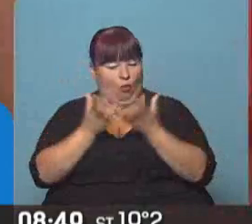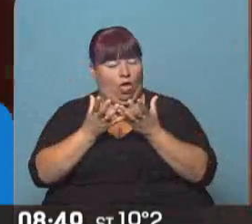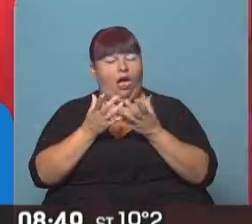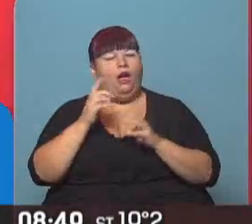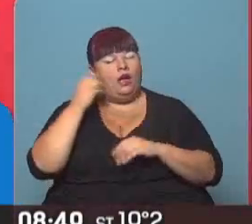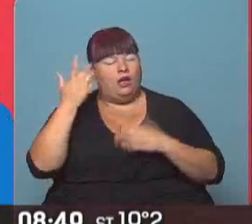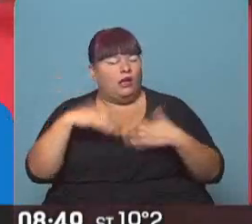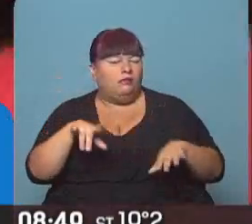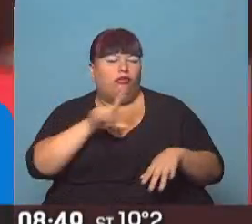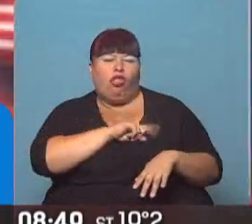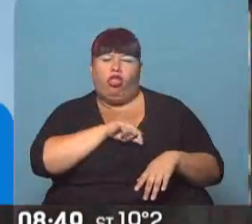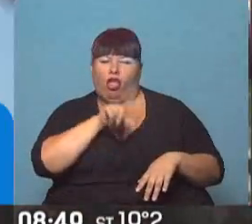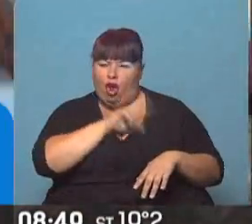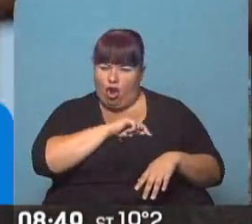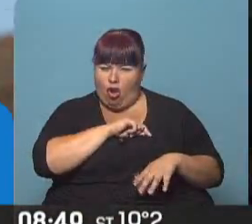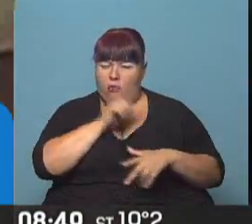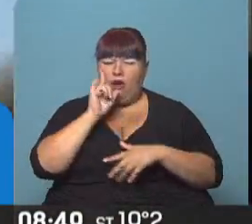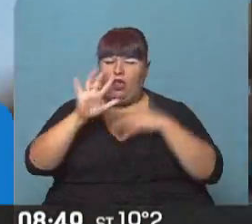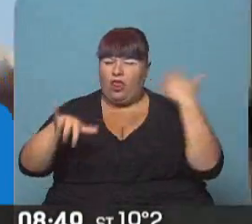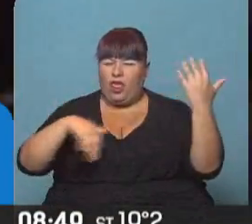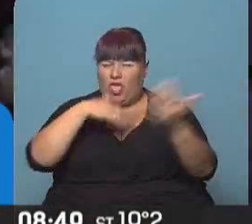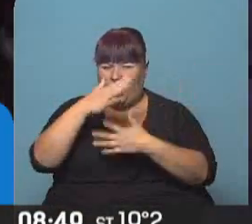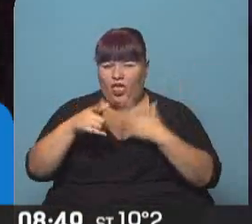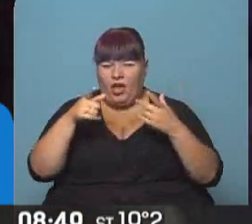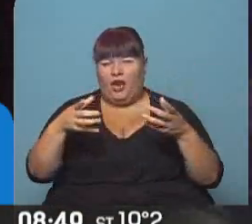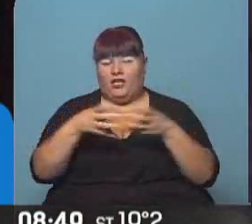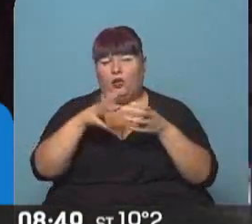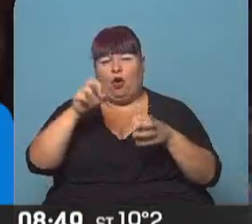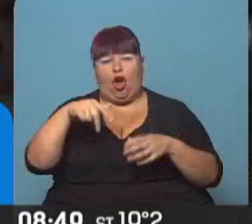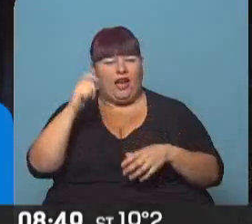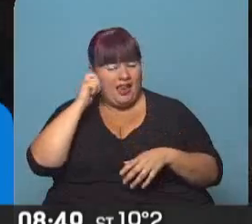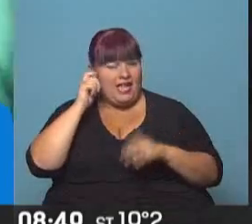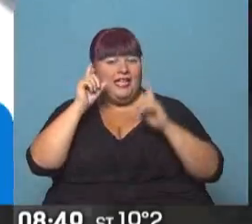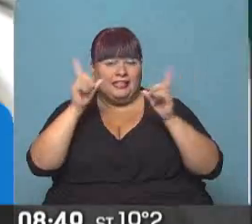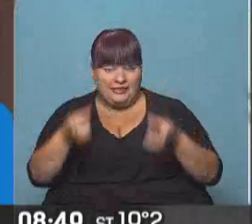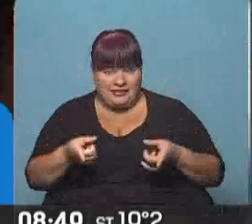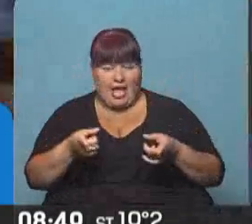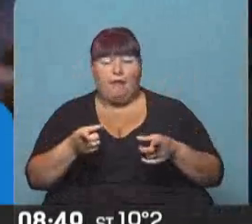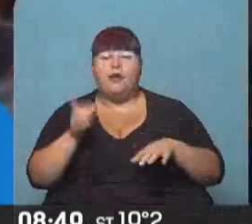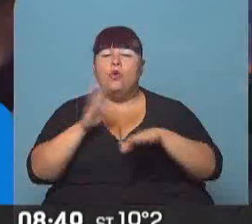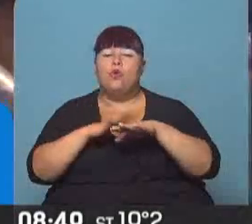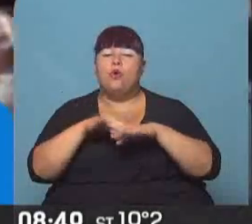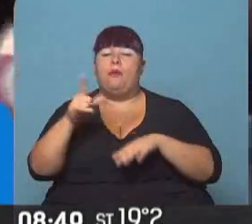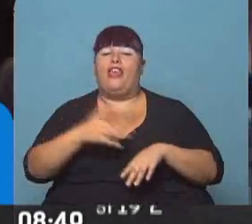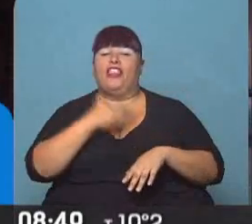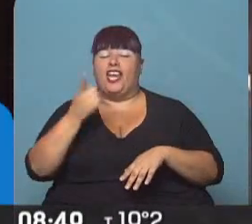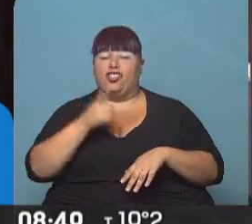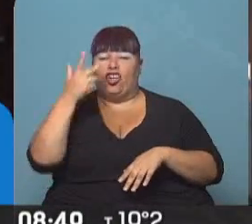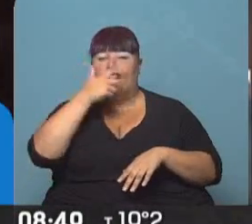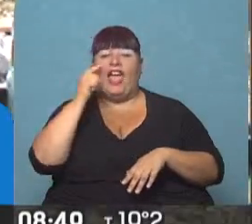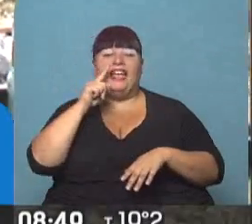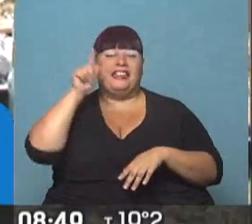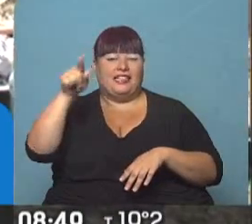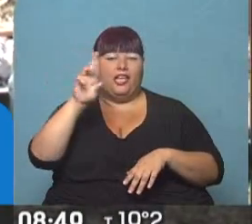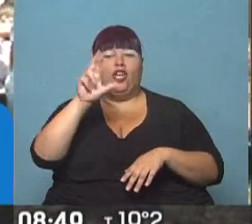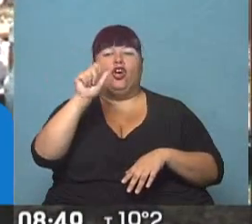mostró profundamente dolida por el escándalo que envuelve a la ONG, en el que también está involucrado su director en Haití,